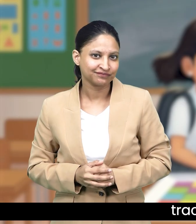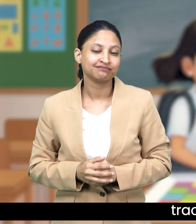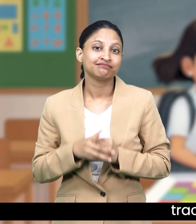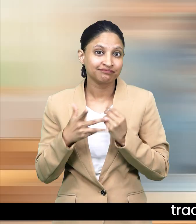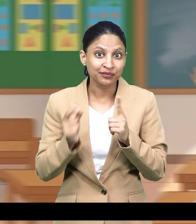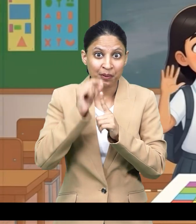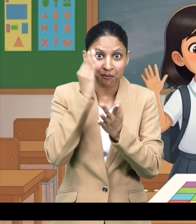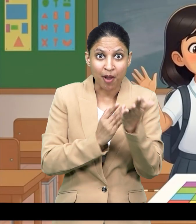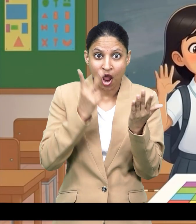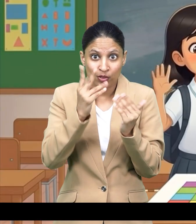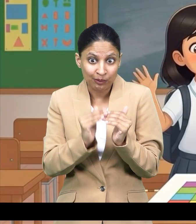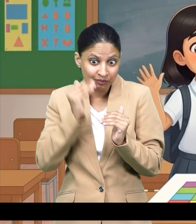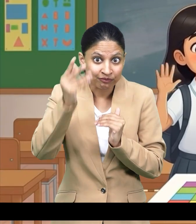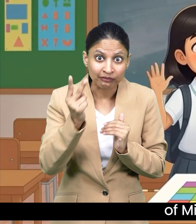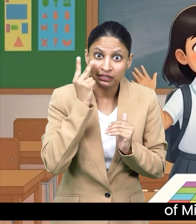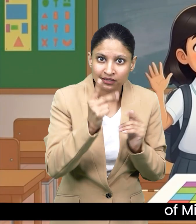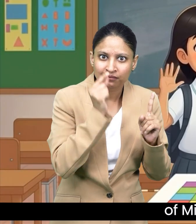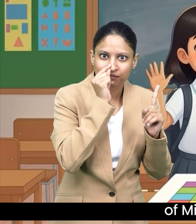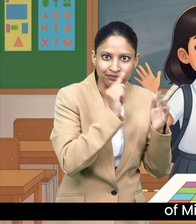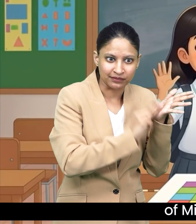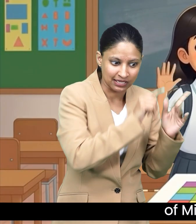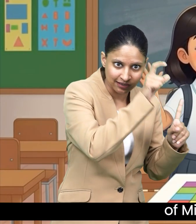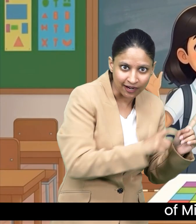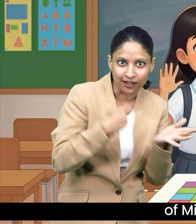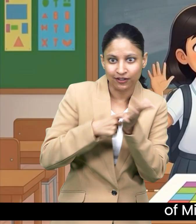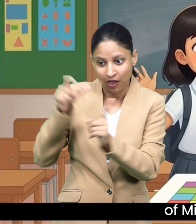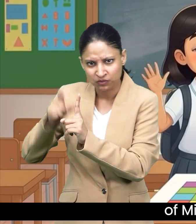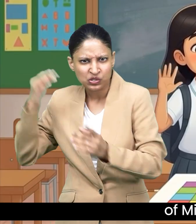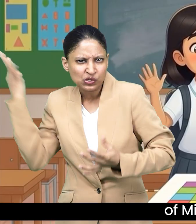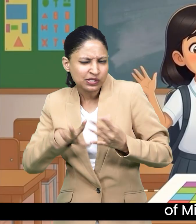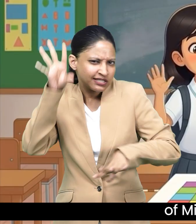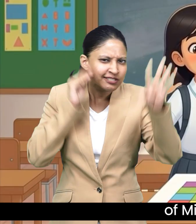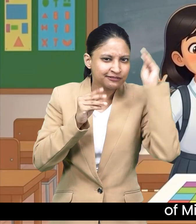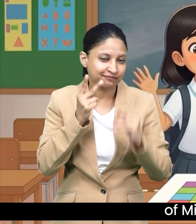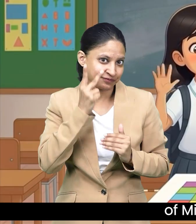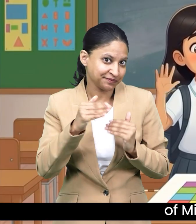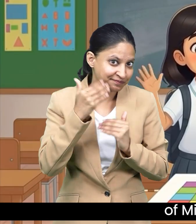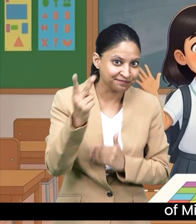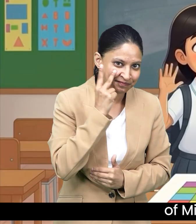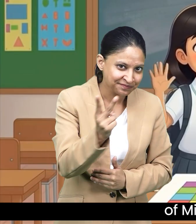See you soon in part 2 of Mina and Raju Explore Shapes.